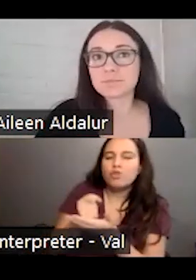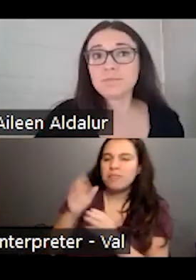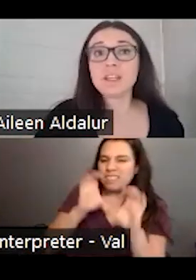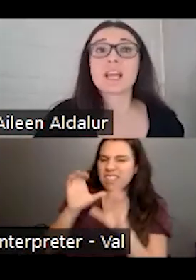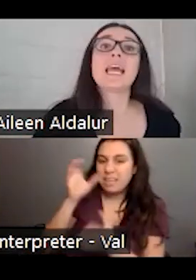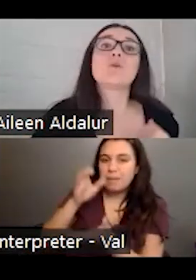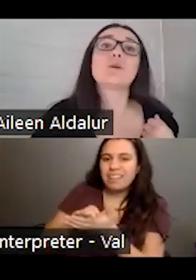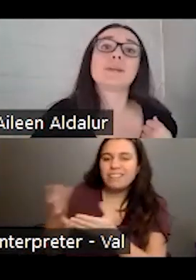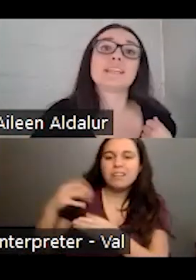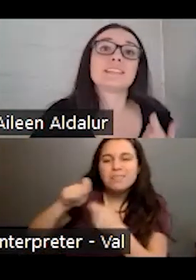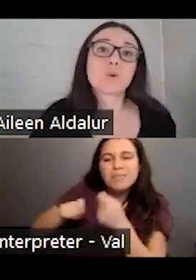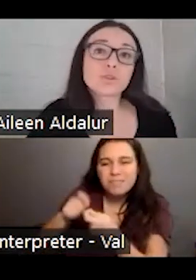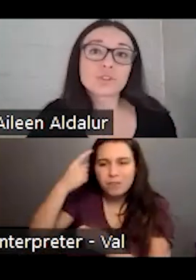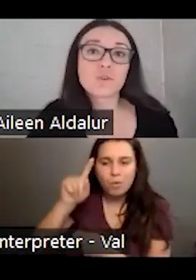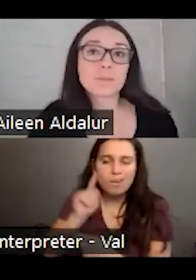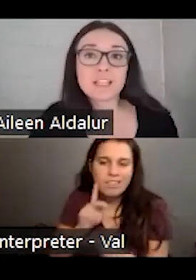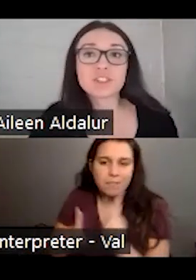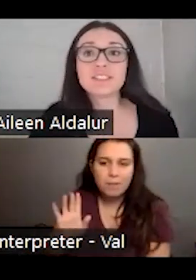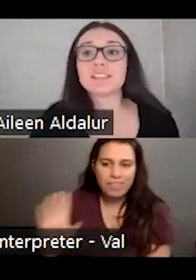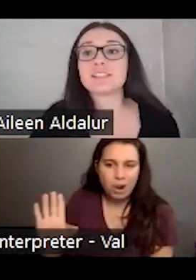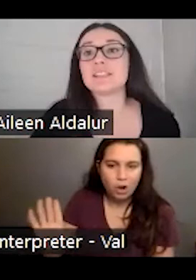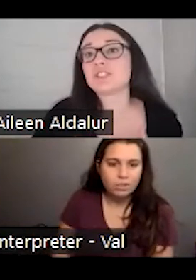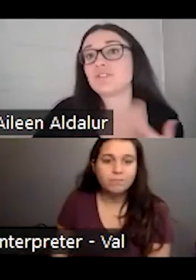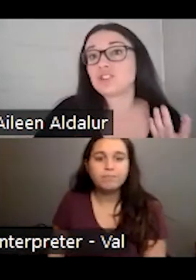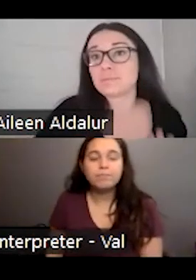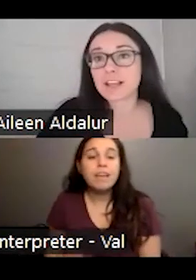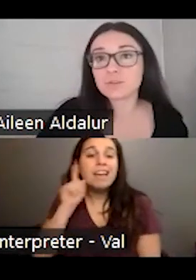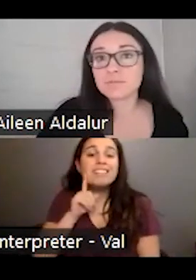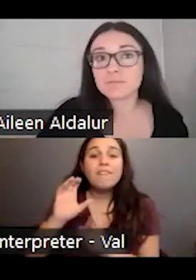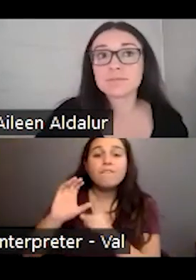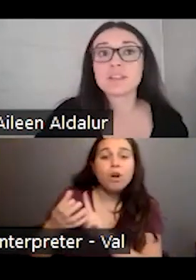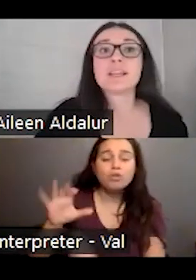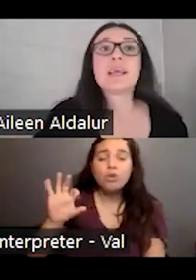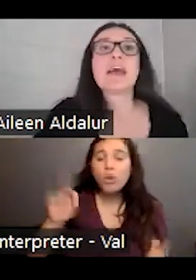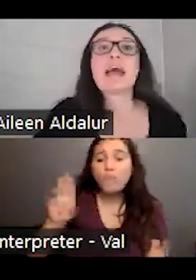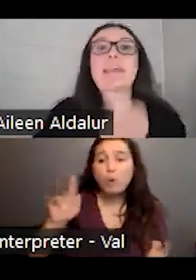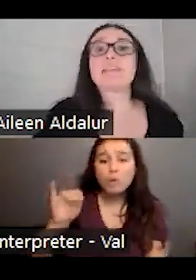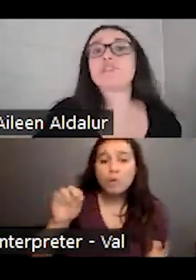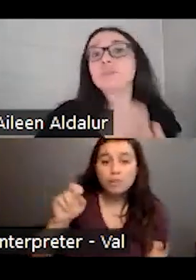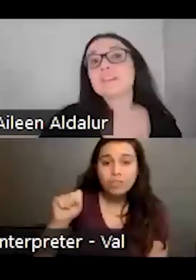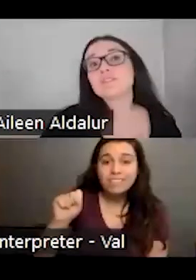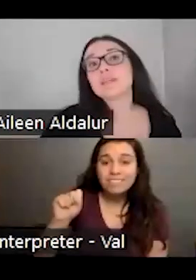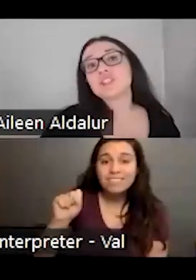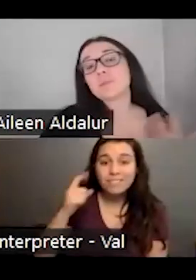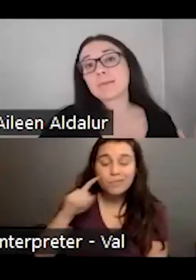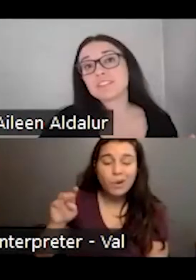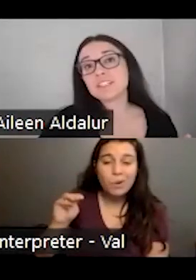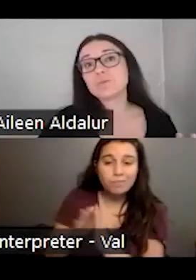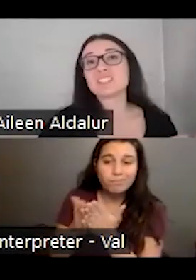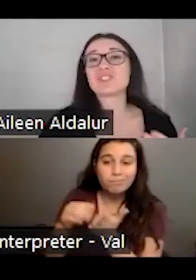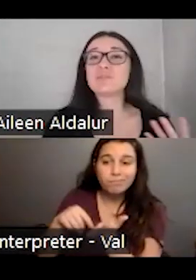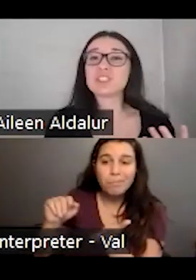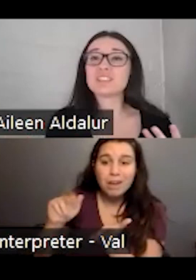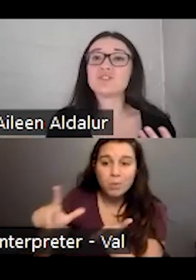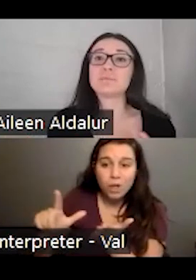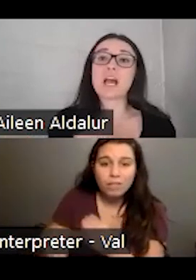individuals, incorporating deaf cultural formulations into the intervention manual, adding a treatment information pamphlet